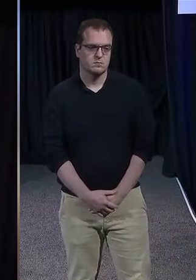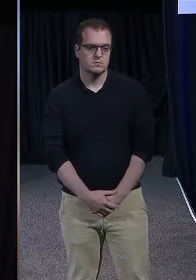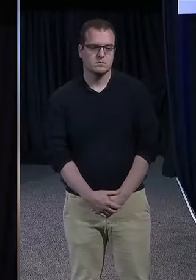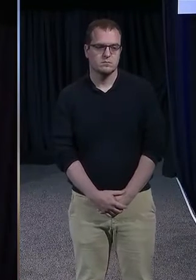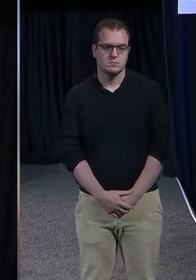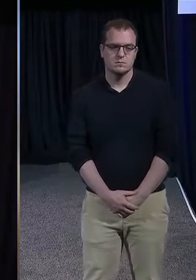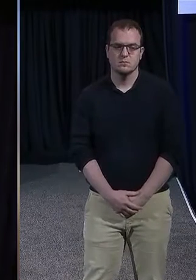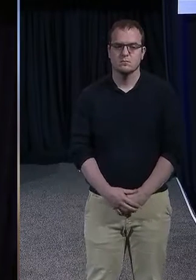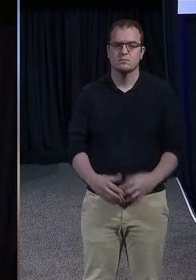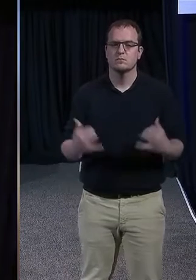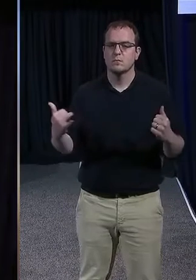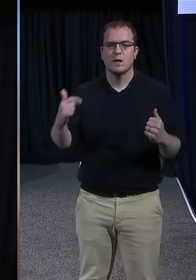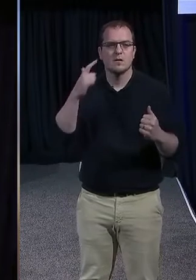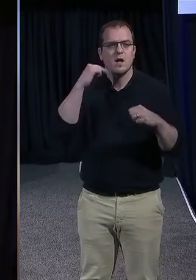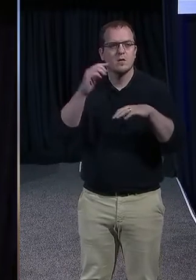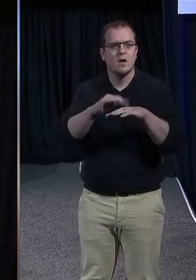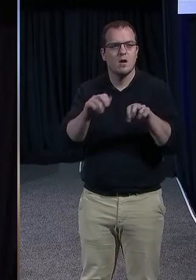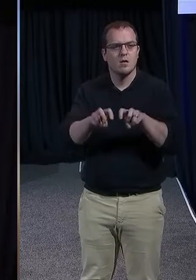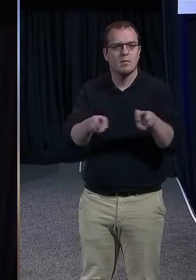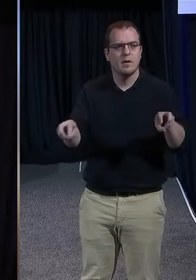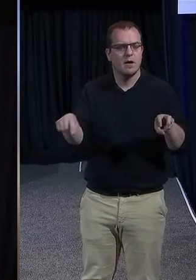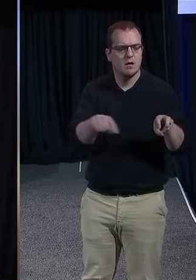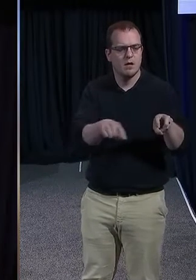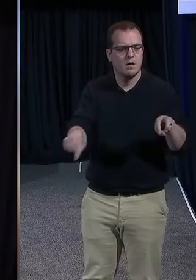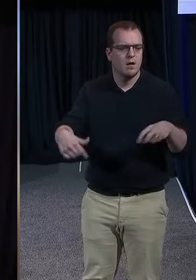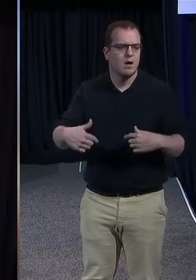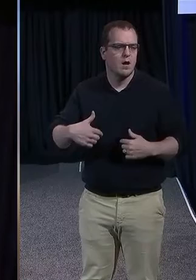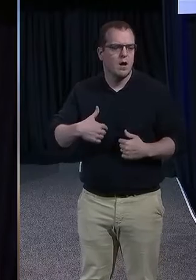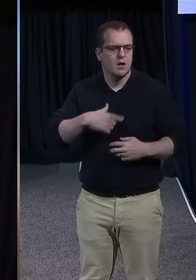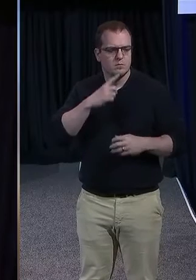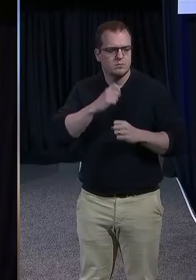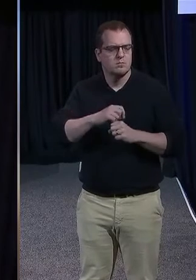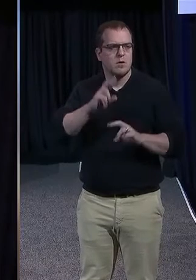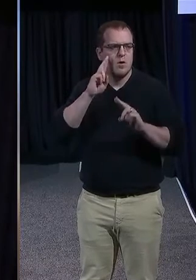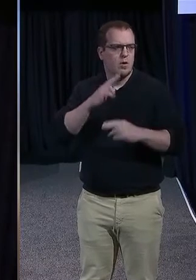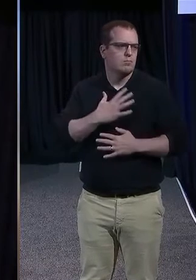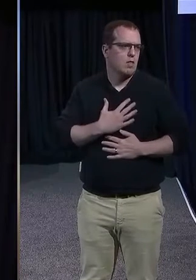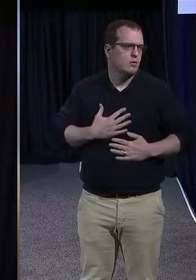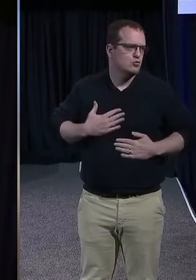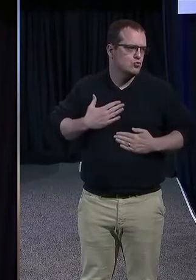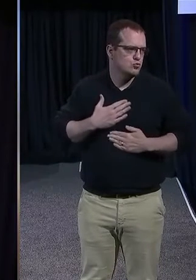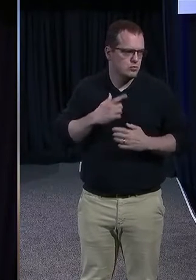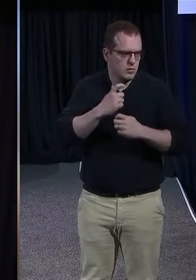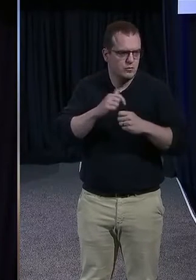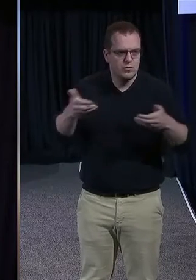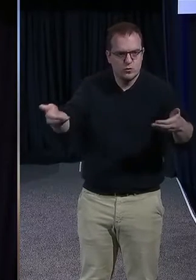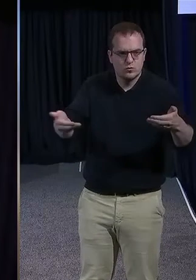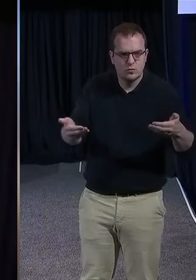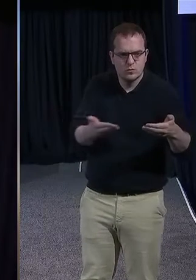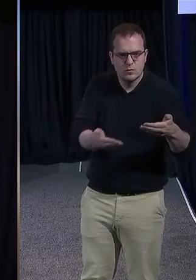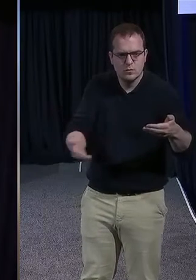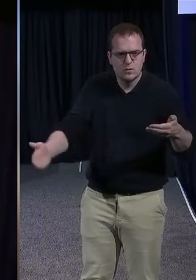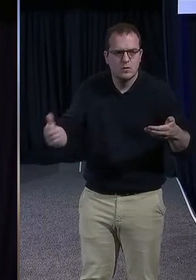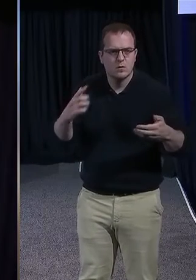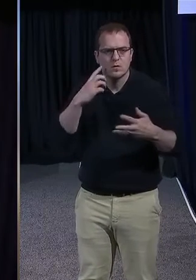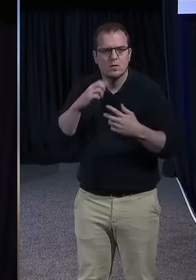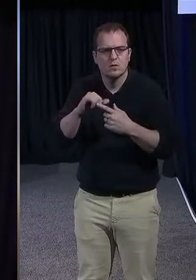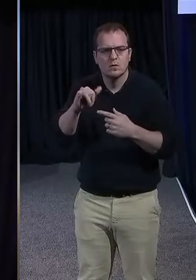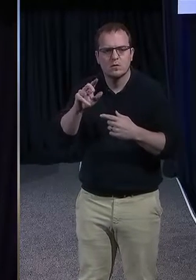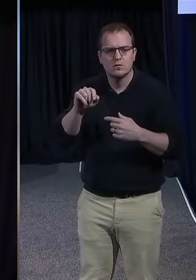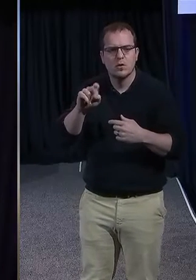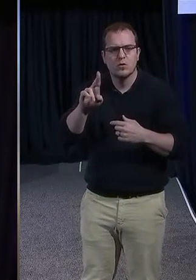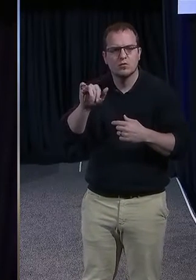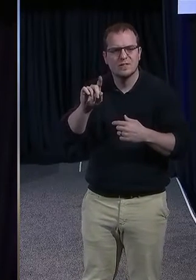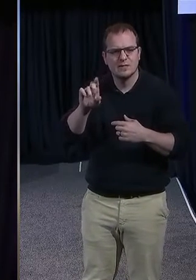So now let me bring out the panel. I have the distinct pleasure of introducing Dr. Joan Y.